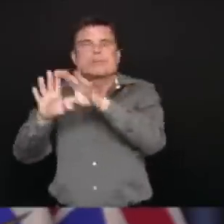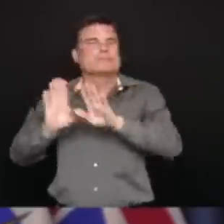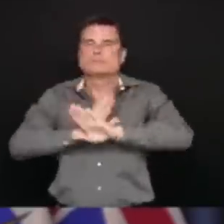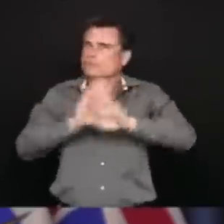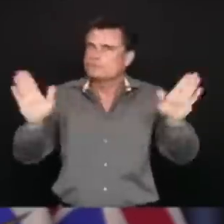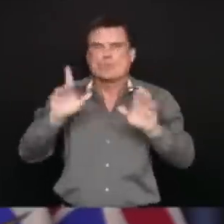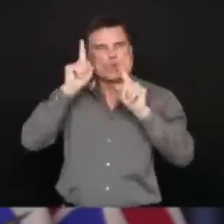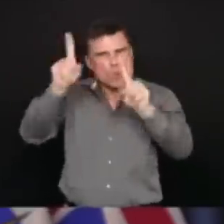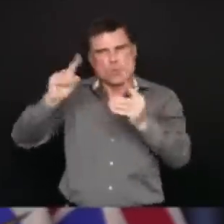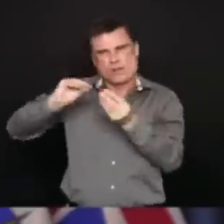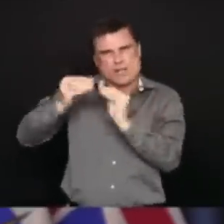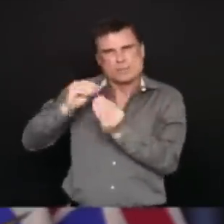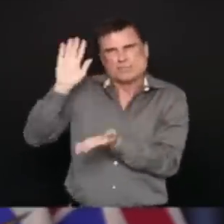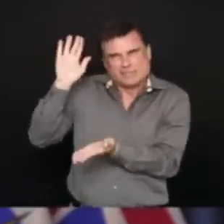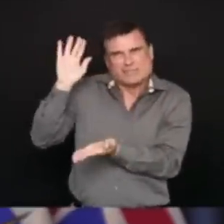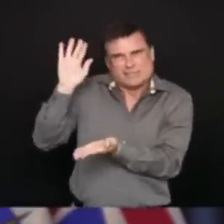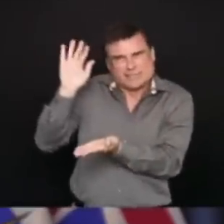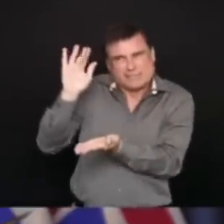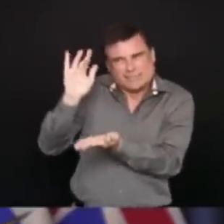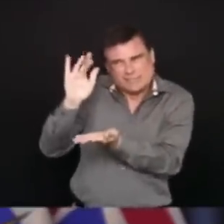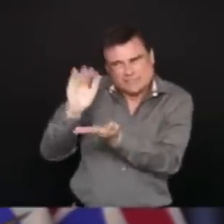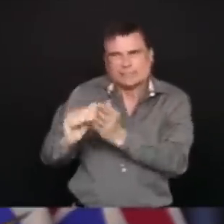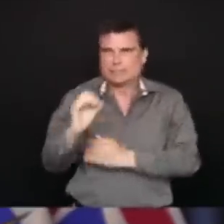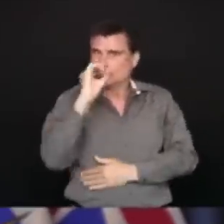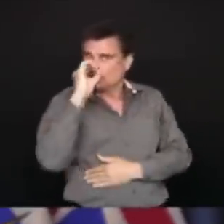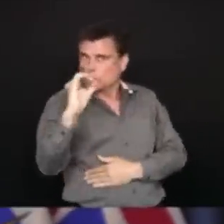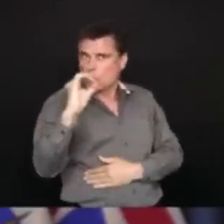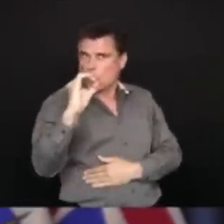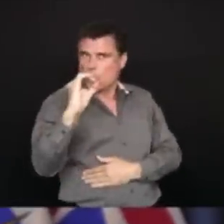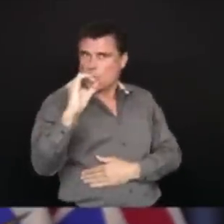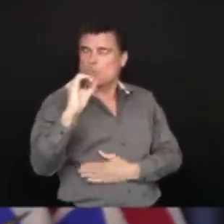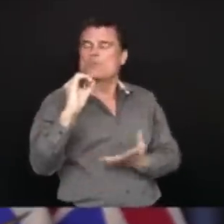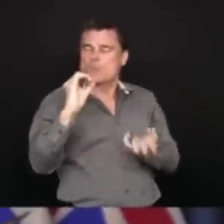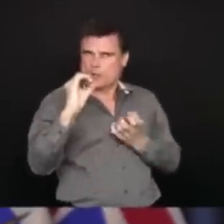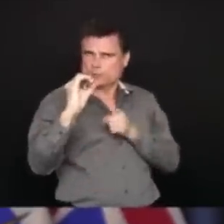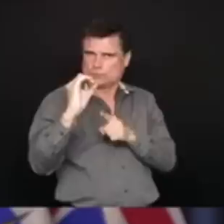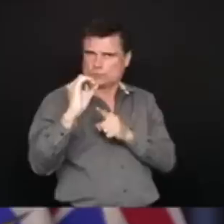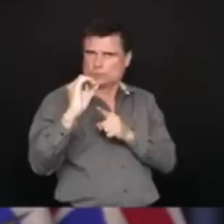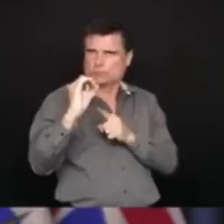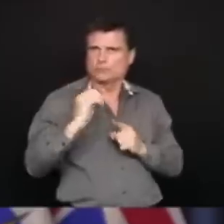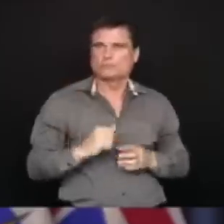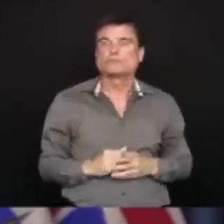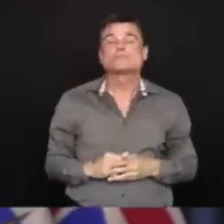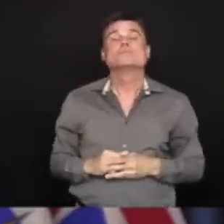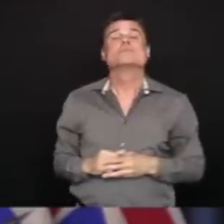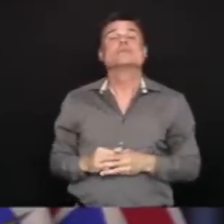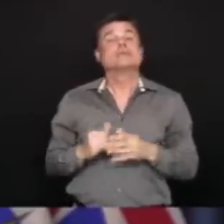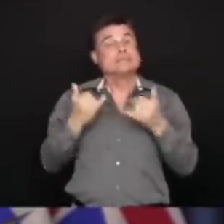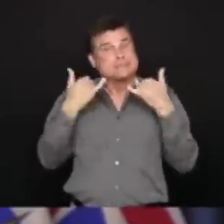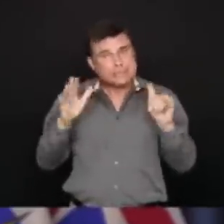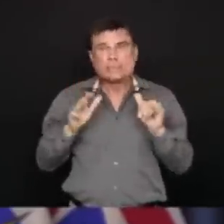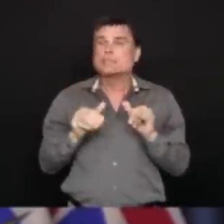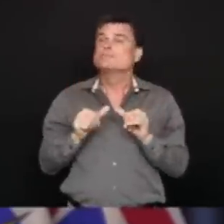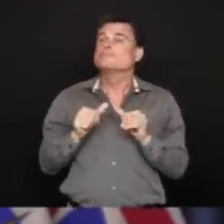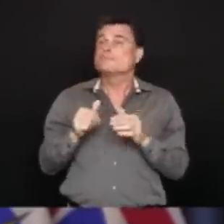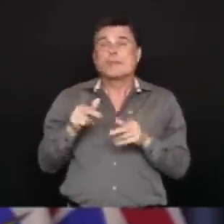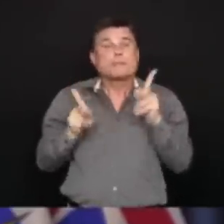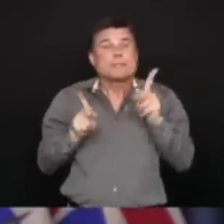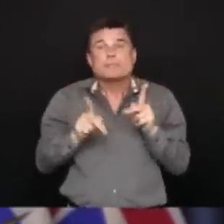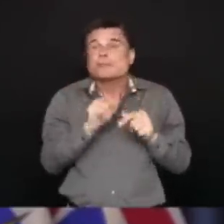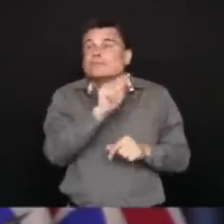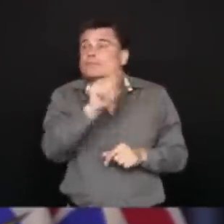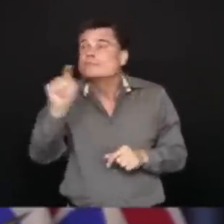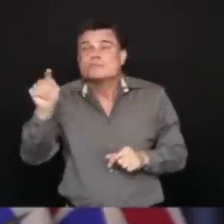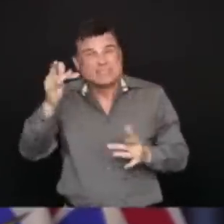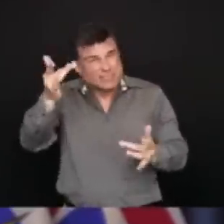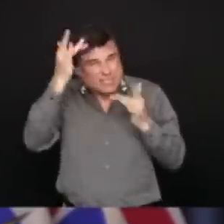the fact that we continue to have people who are affected by this. We continue to have outbreaks, we continue to have transmission.